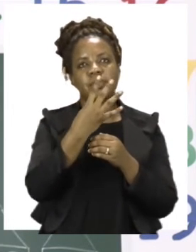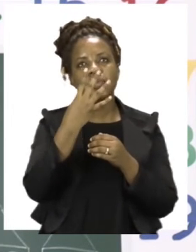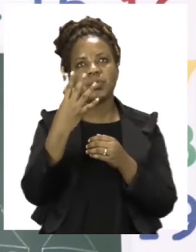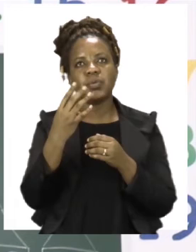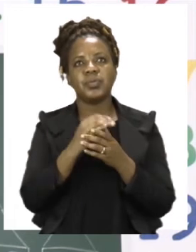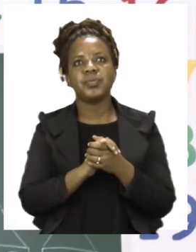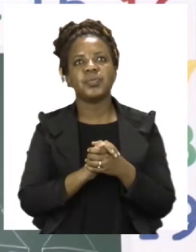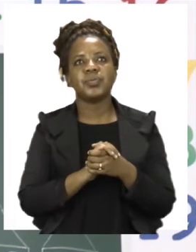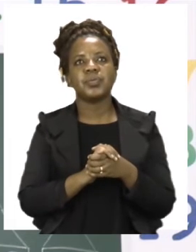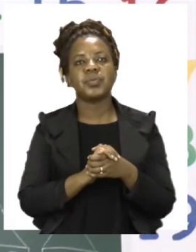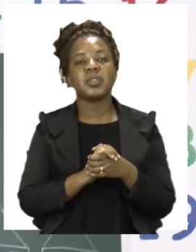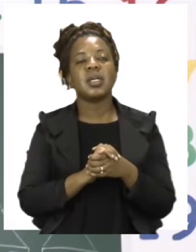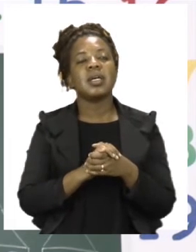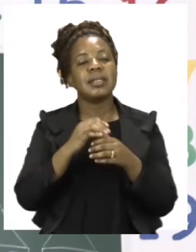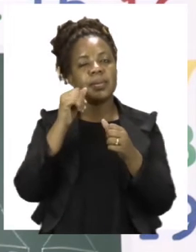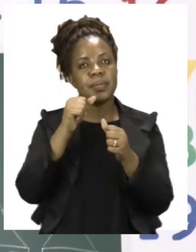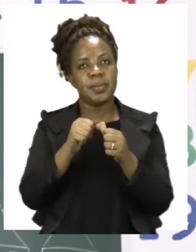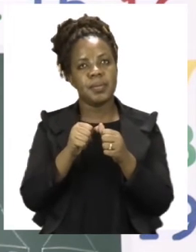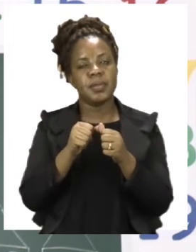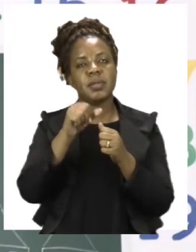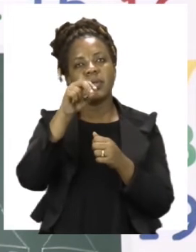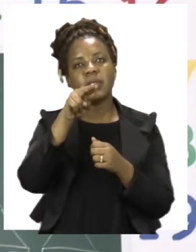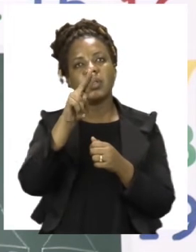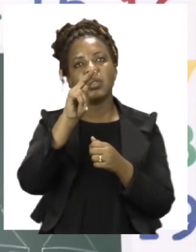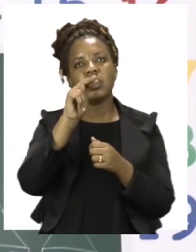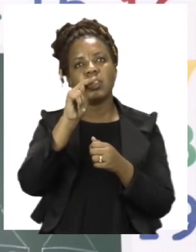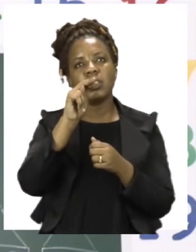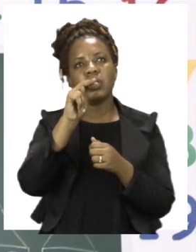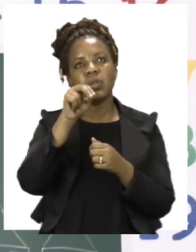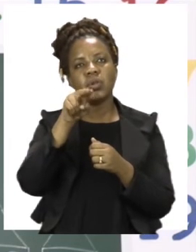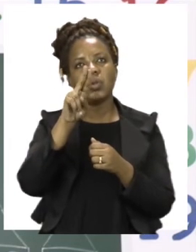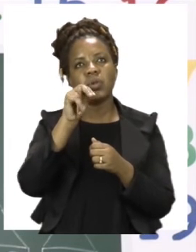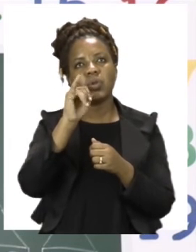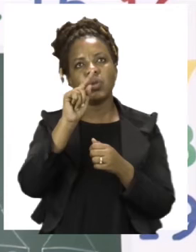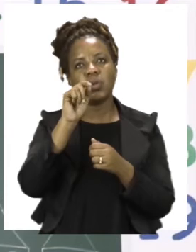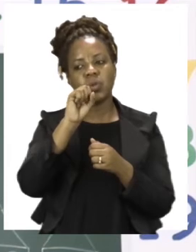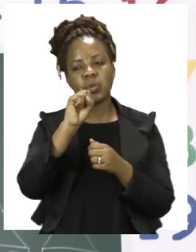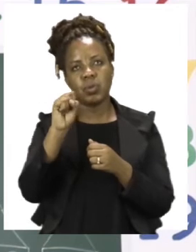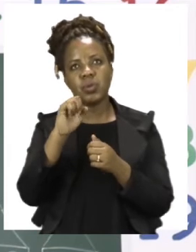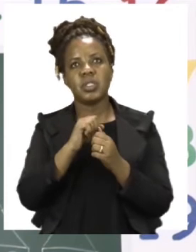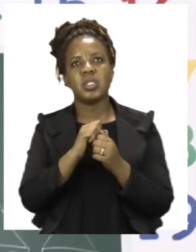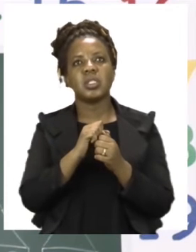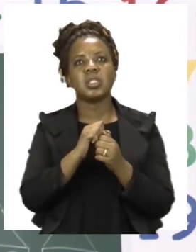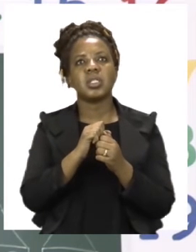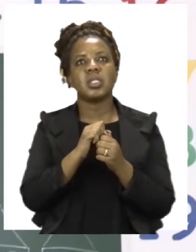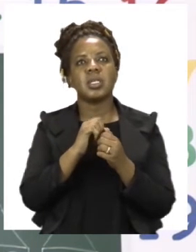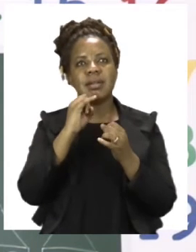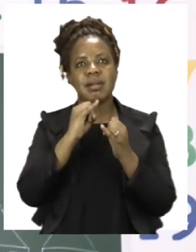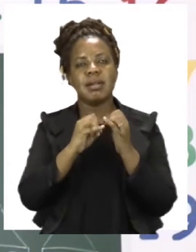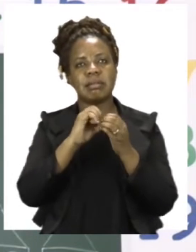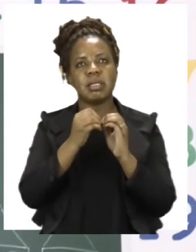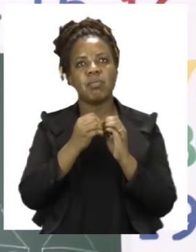the unit is either 4, 3, 2, or 1, we are going to